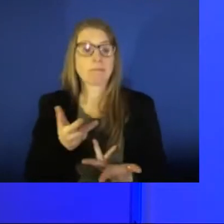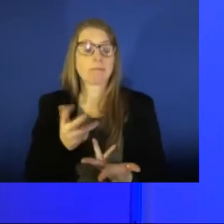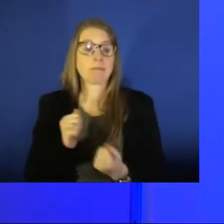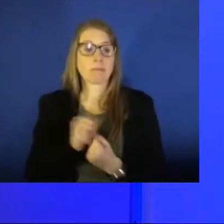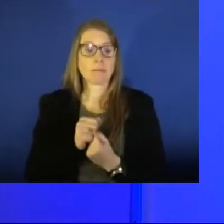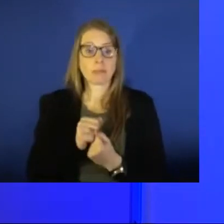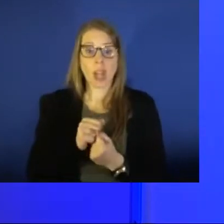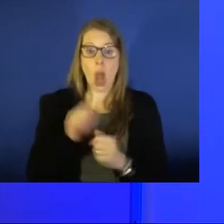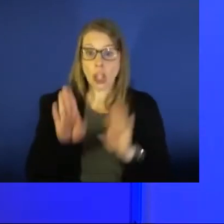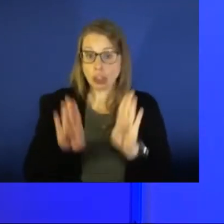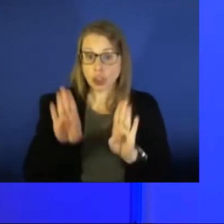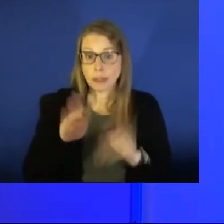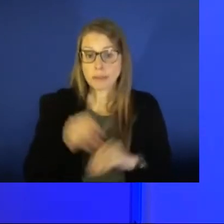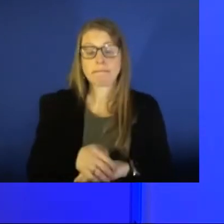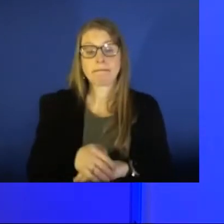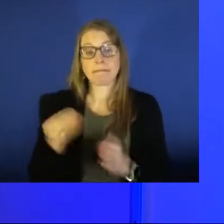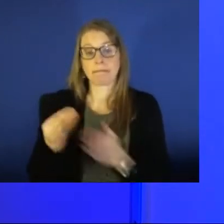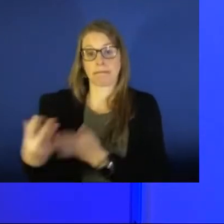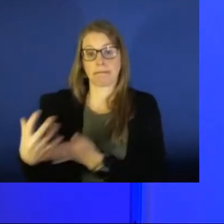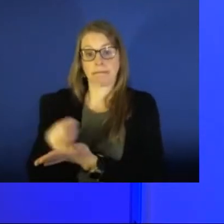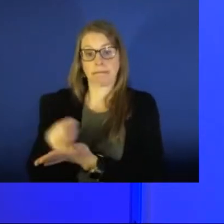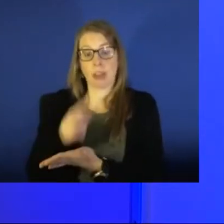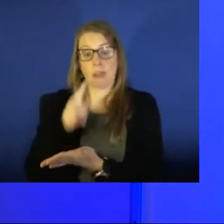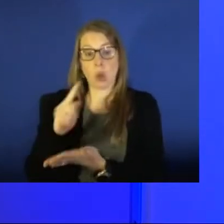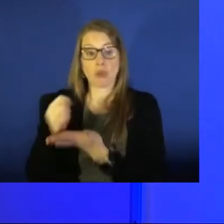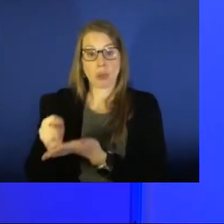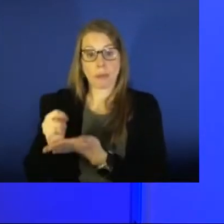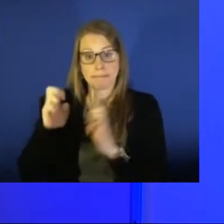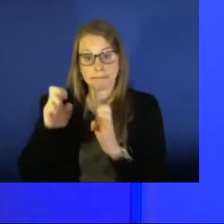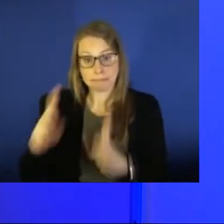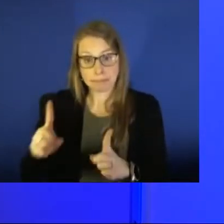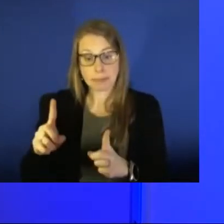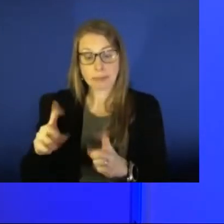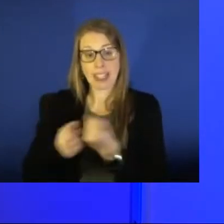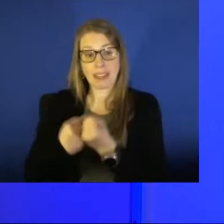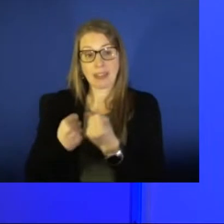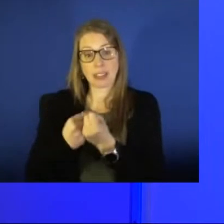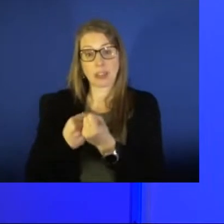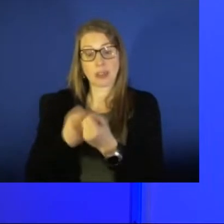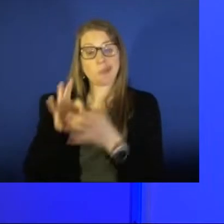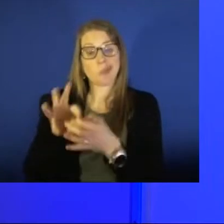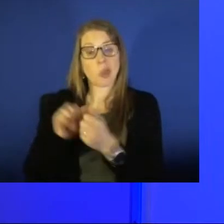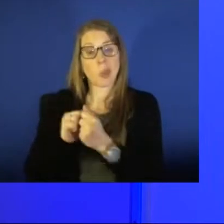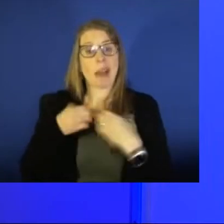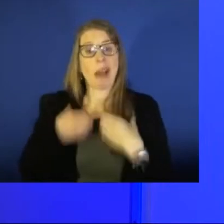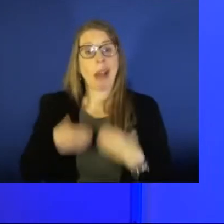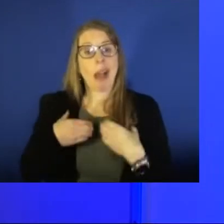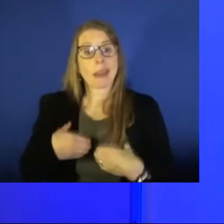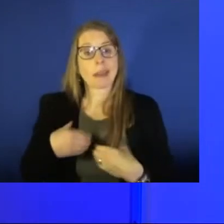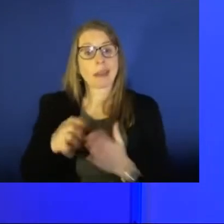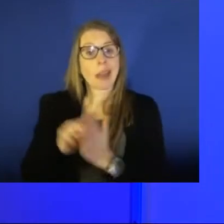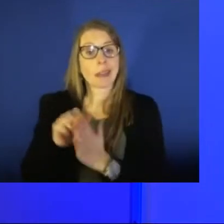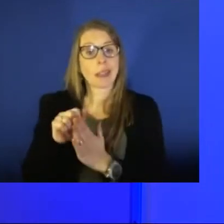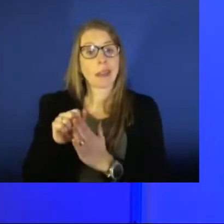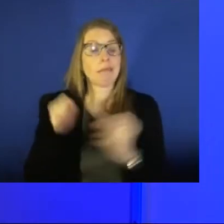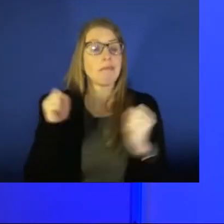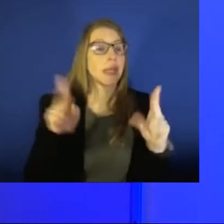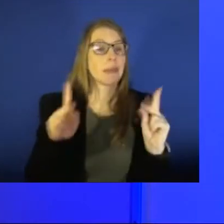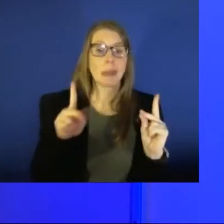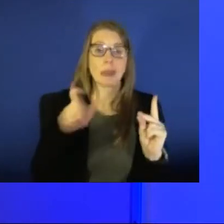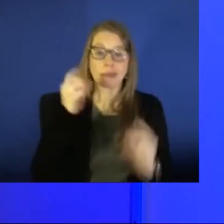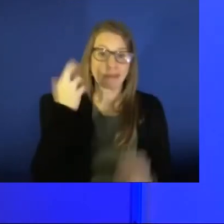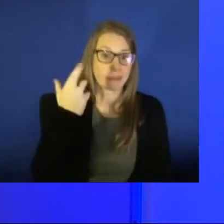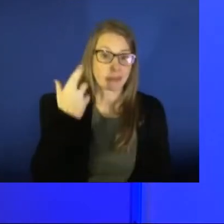goes for the treatment, education, advocacy around lung cancer. I mean, a lot of people don't realize that lung cancer